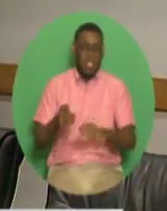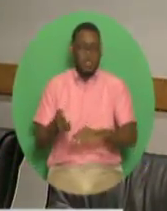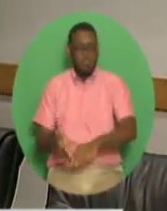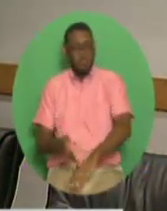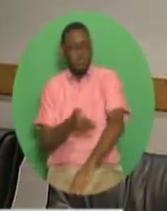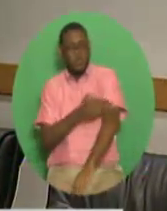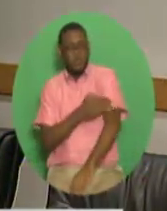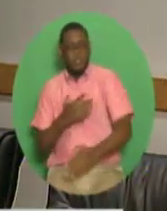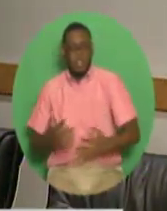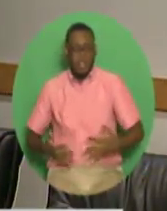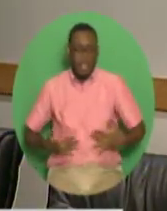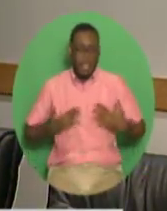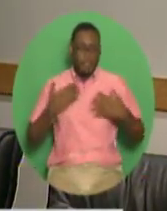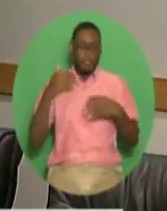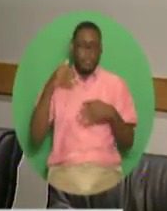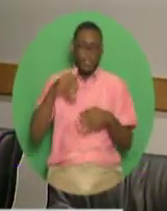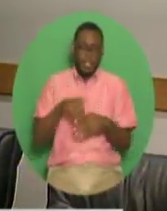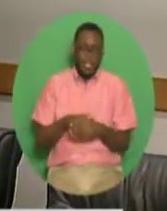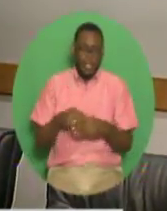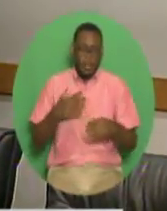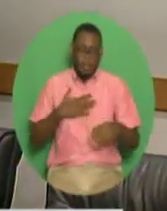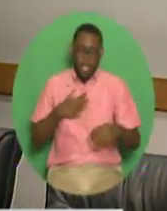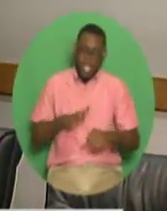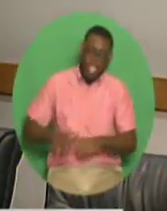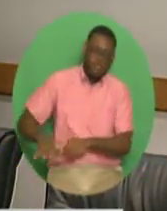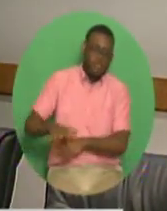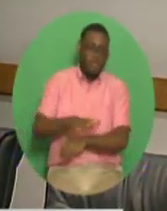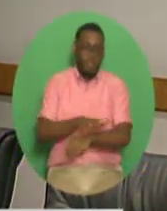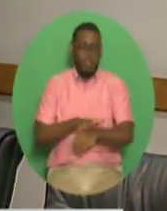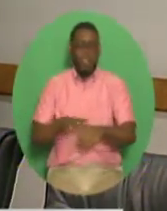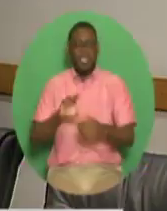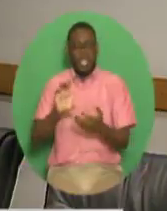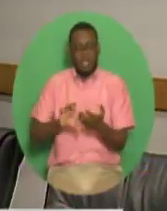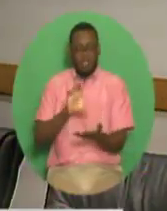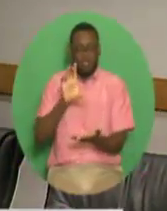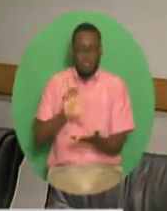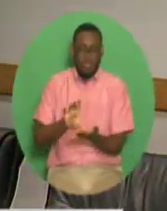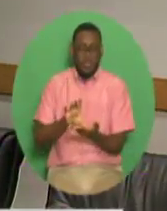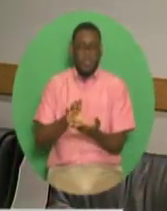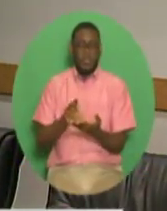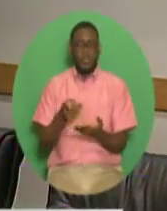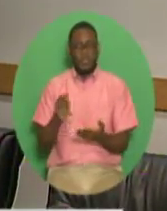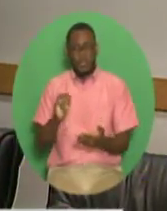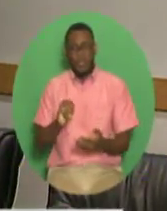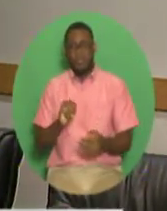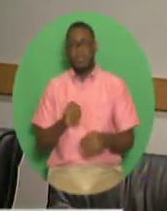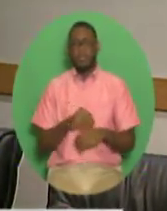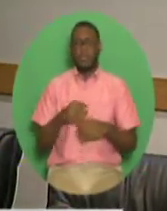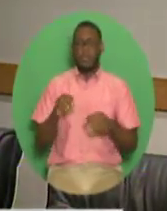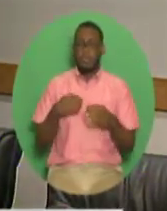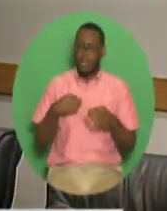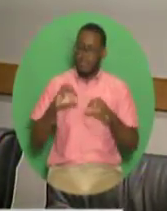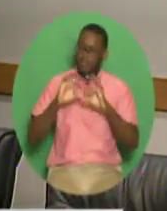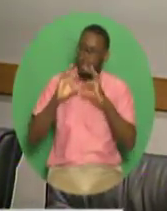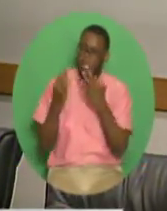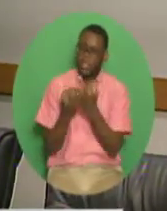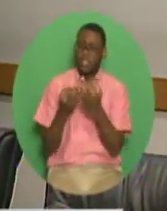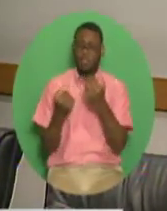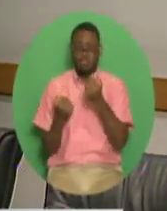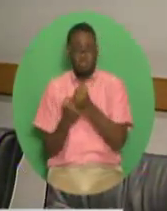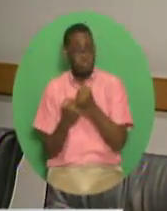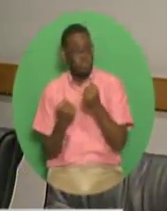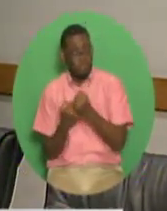And I'd like to also thank my family for the support. As MPs and ministers here know, it's a difficult job, late